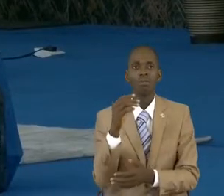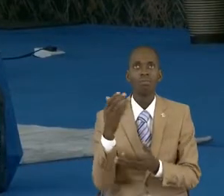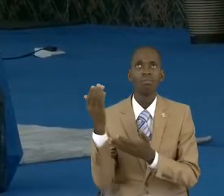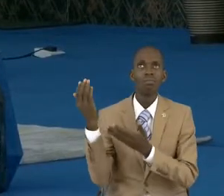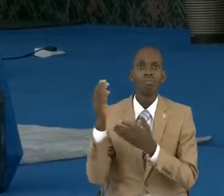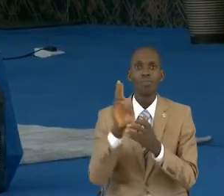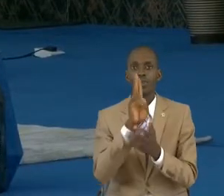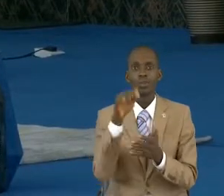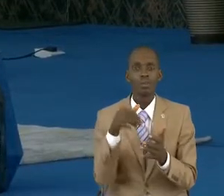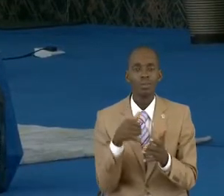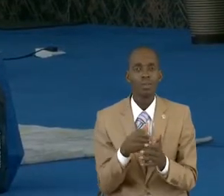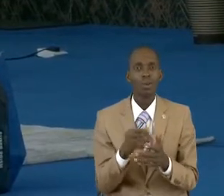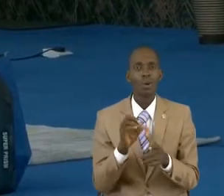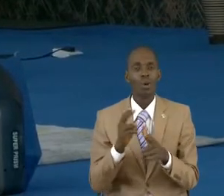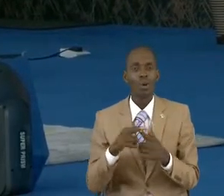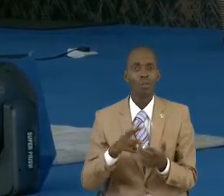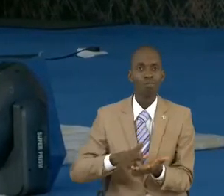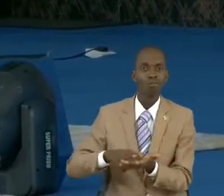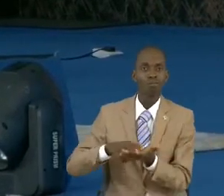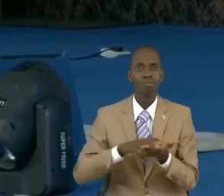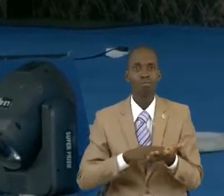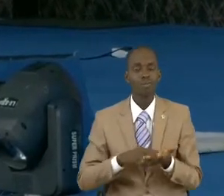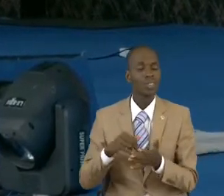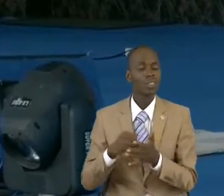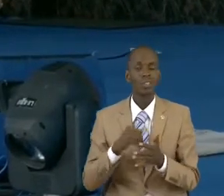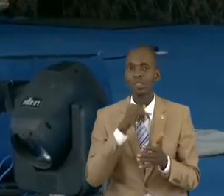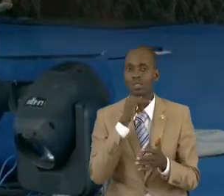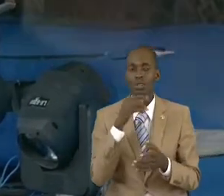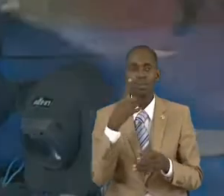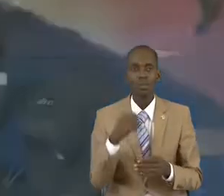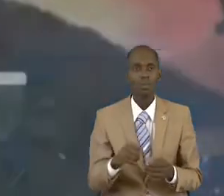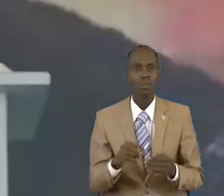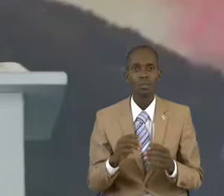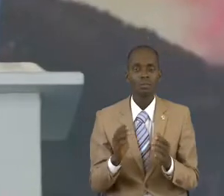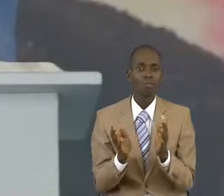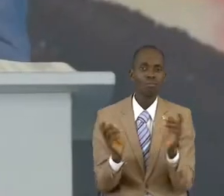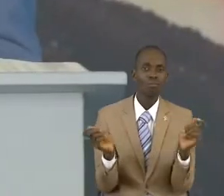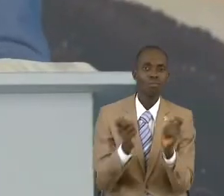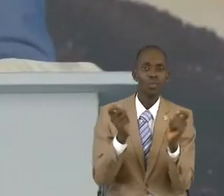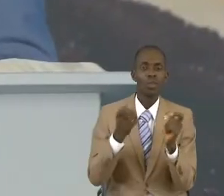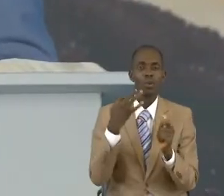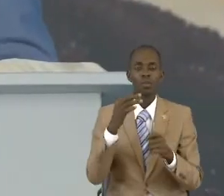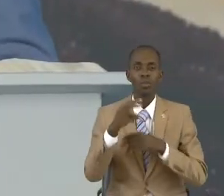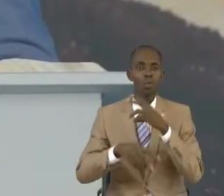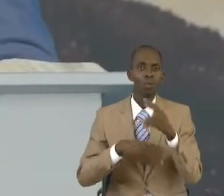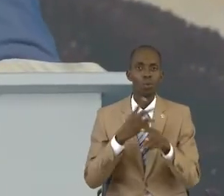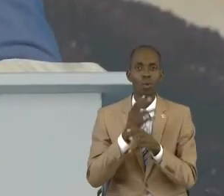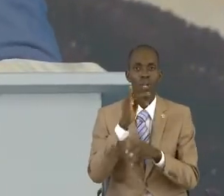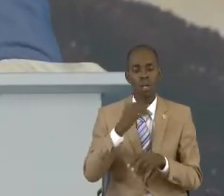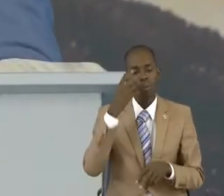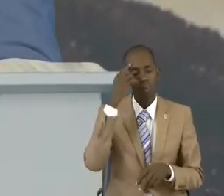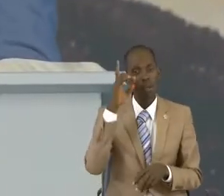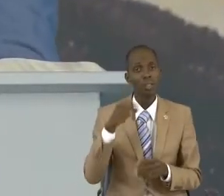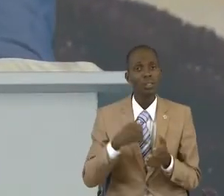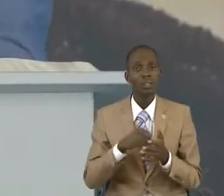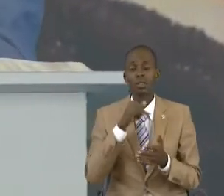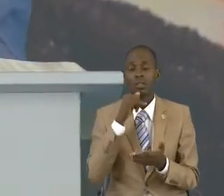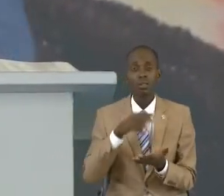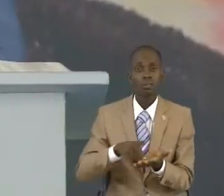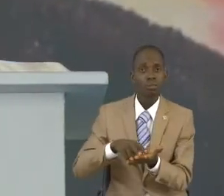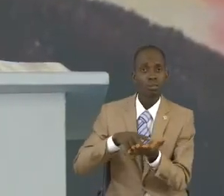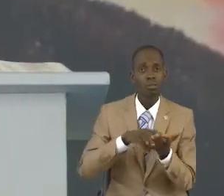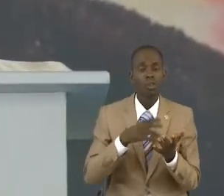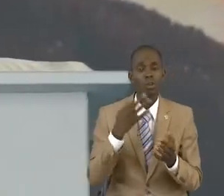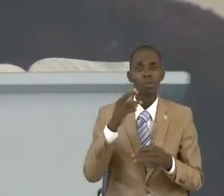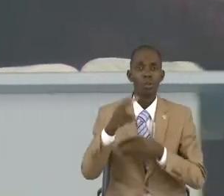the celebration of the worldly minded. It's not the dancing of the worldly minded.